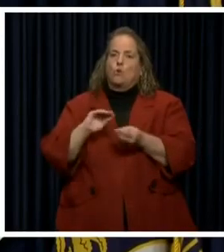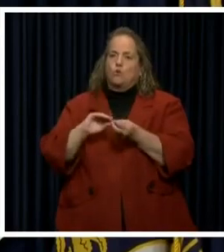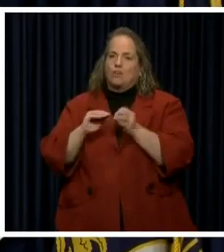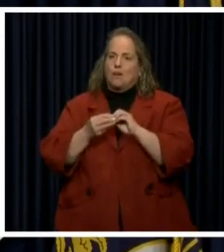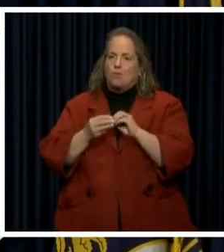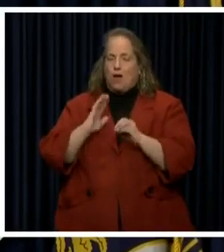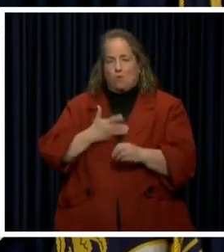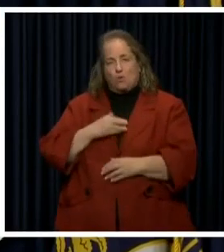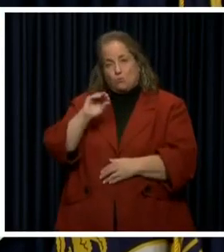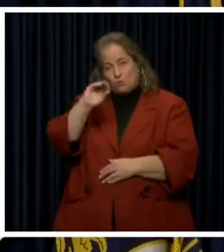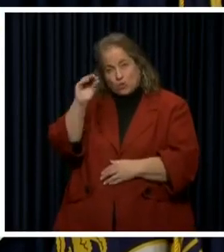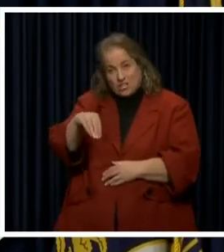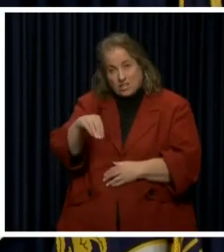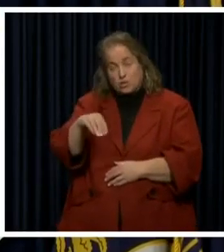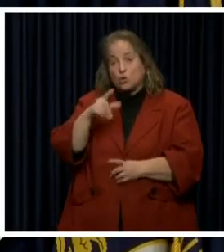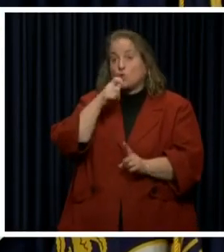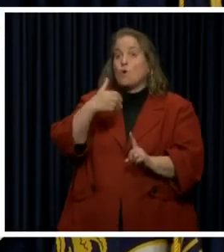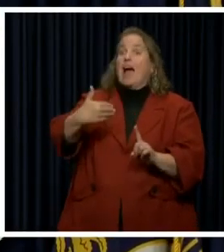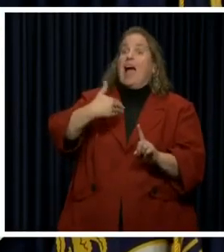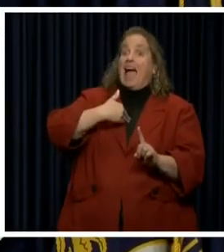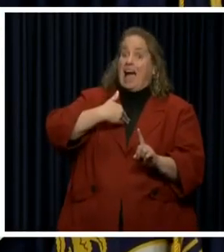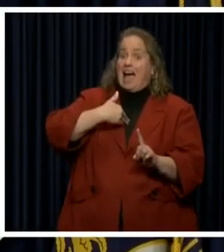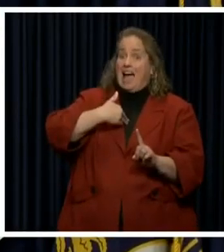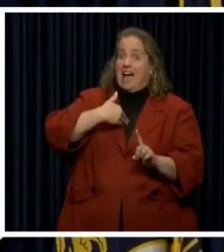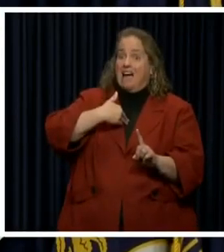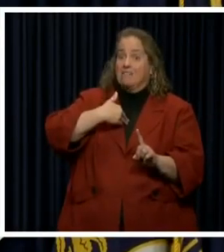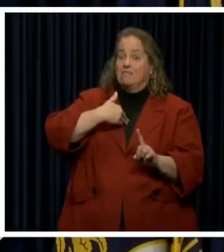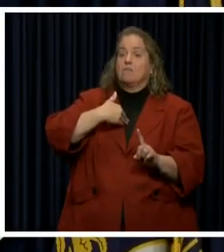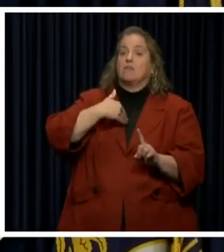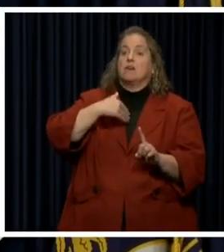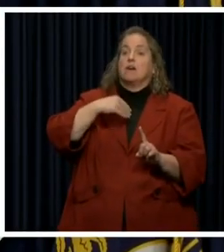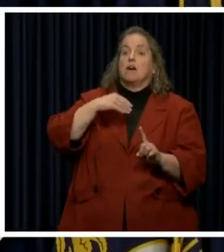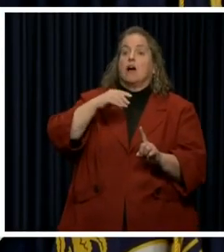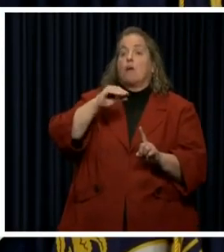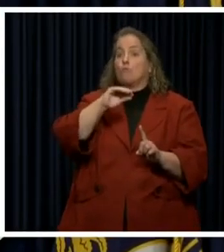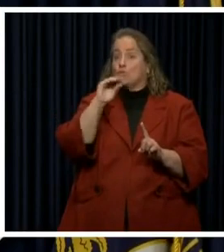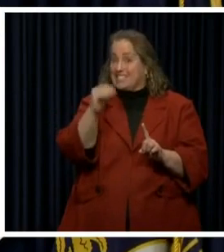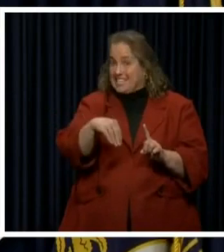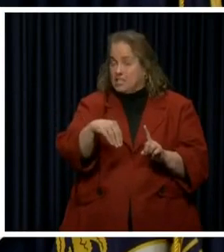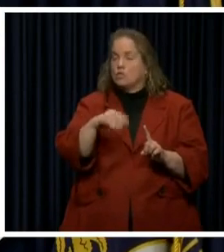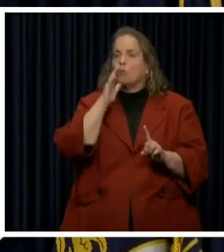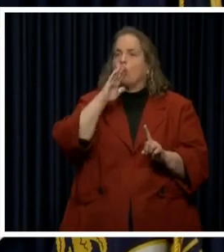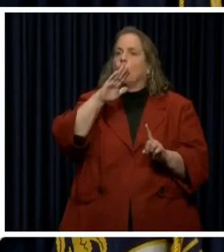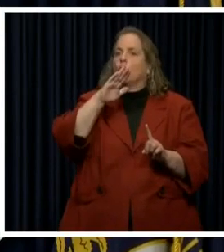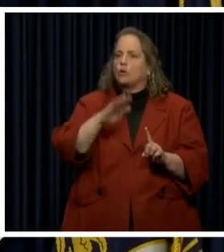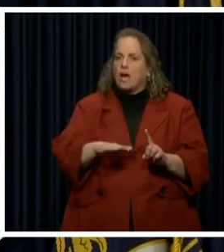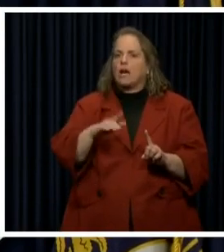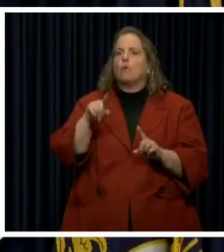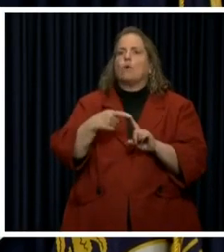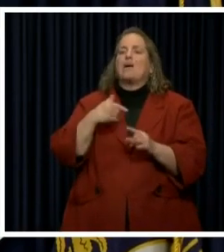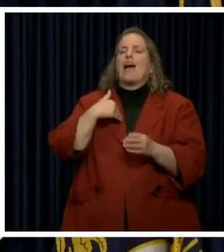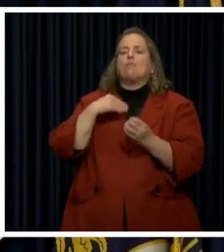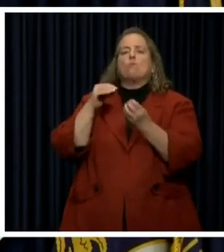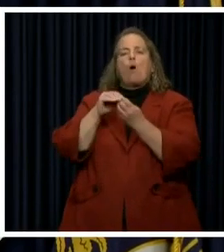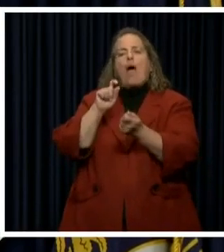Our percentage of positives, goes down when we have more accurate data, and so it's important to